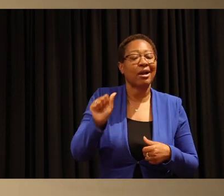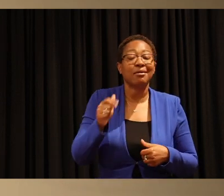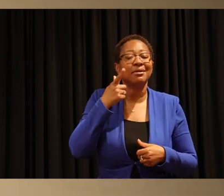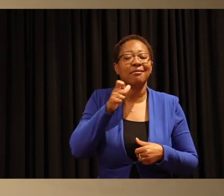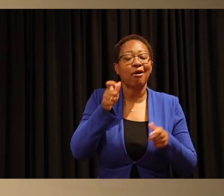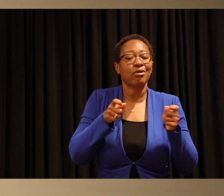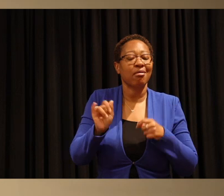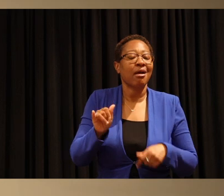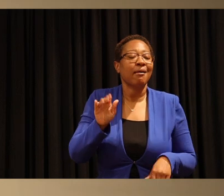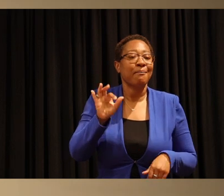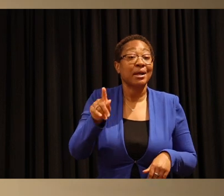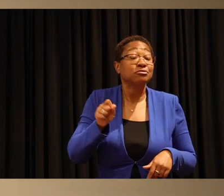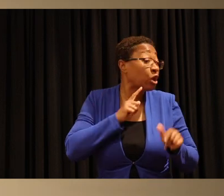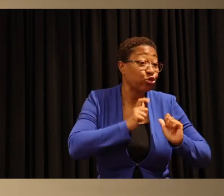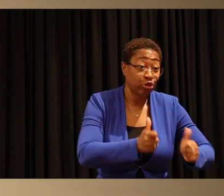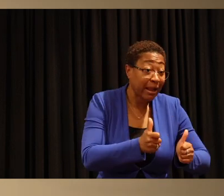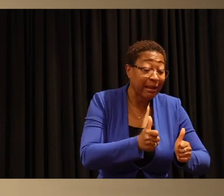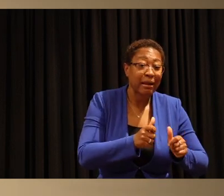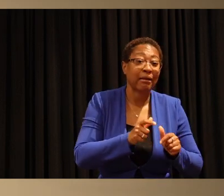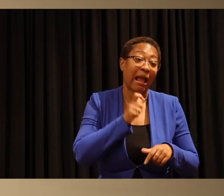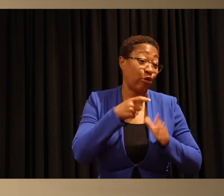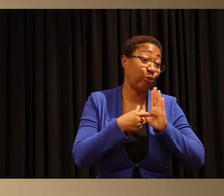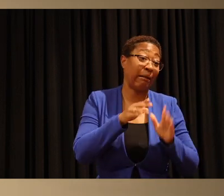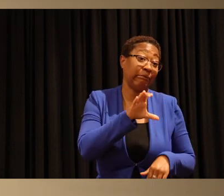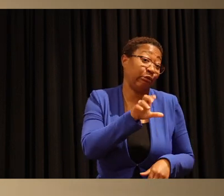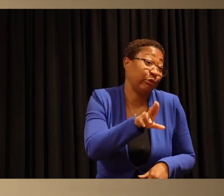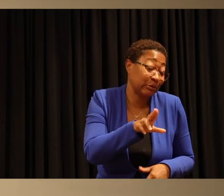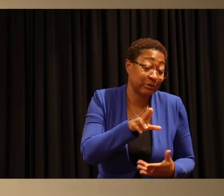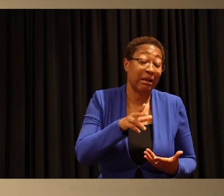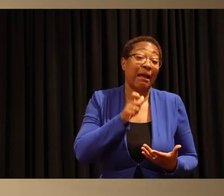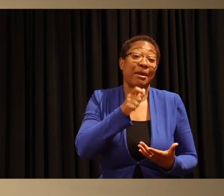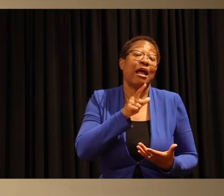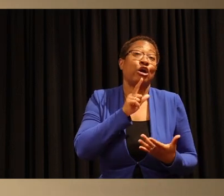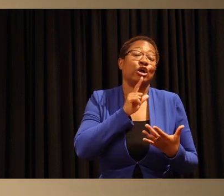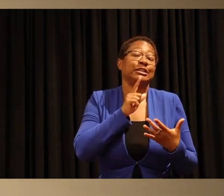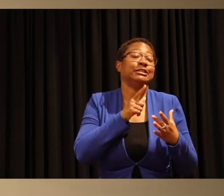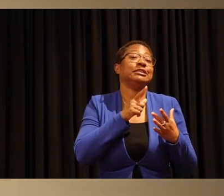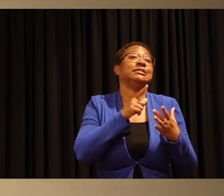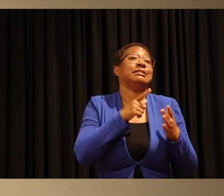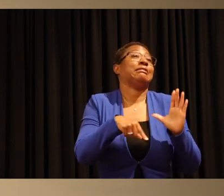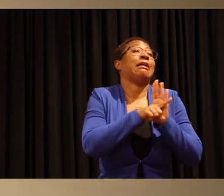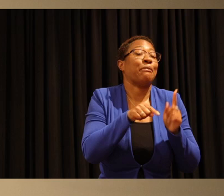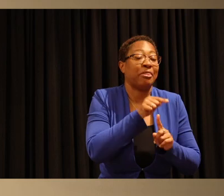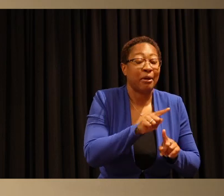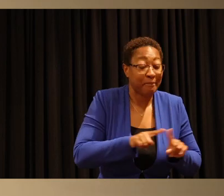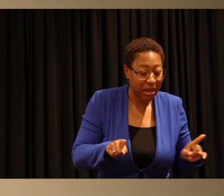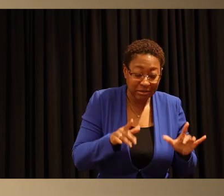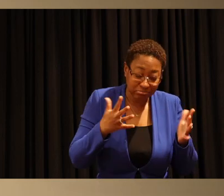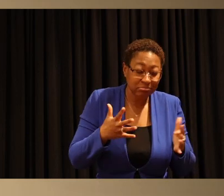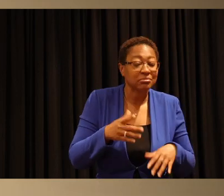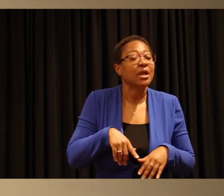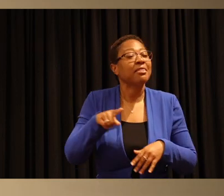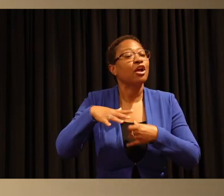are. They're still great. I don't represent them, so I'm not going to say too much nice about them, but they're fine too. They're local